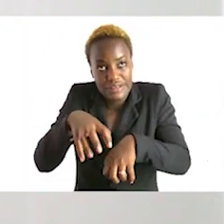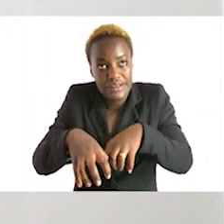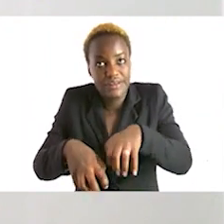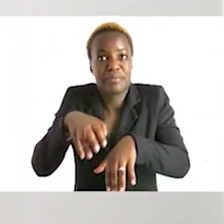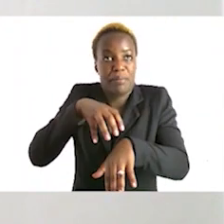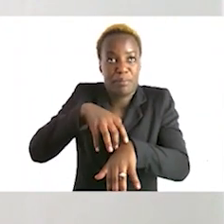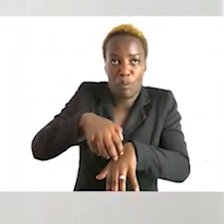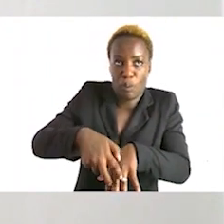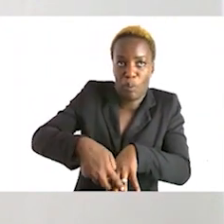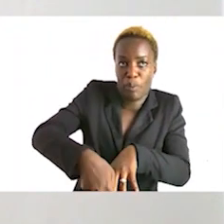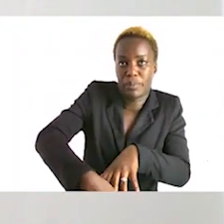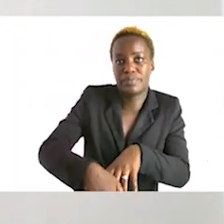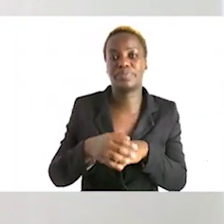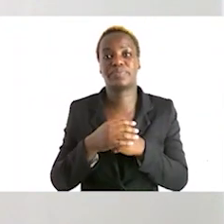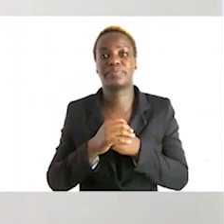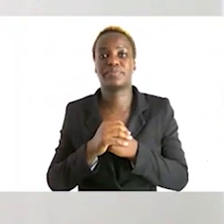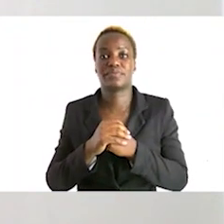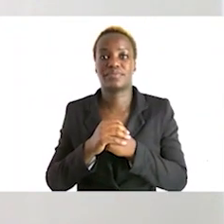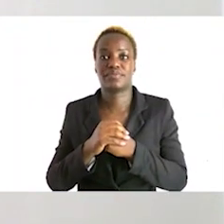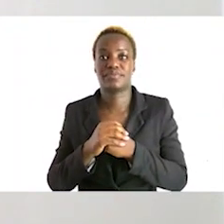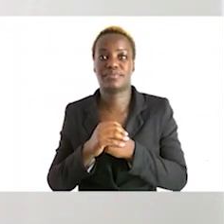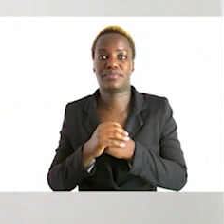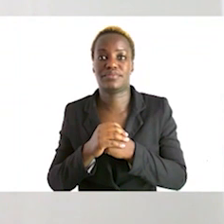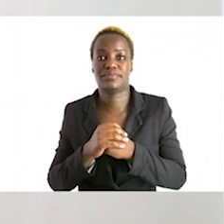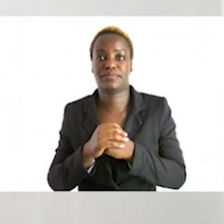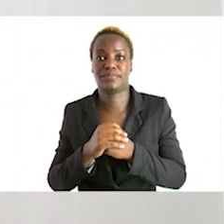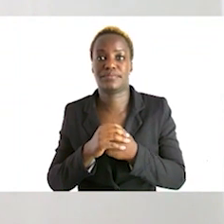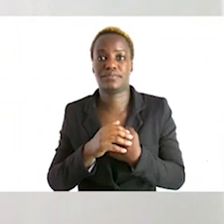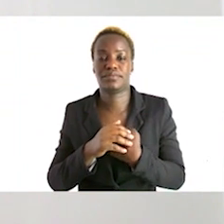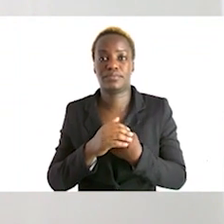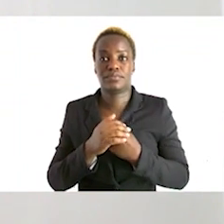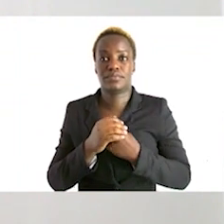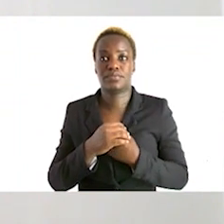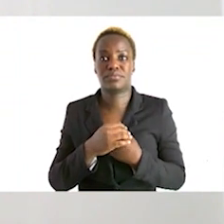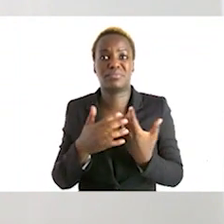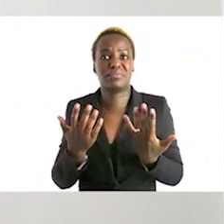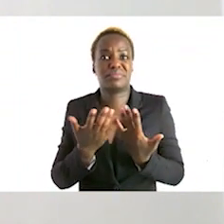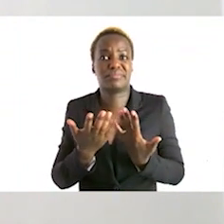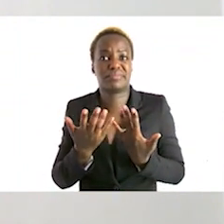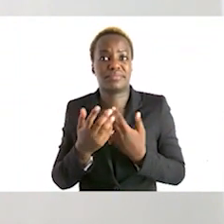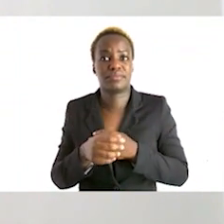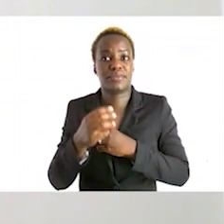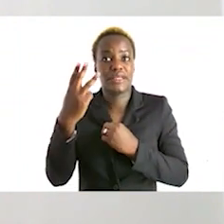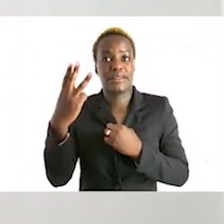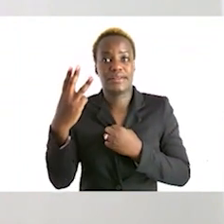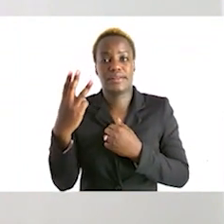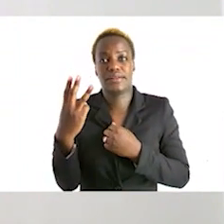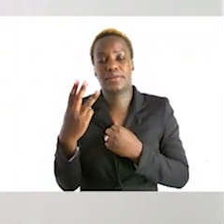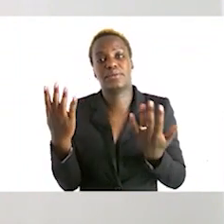the prepositions. And the next one, where is the cat?